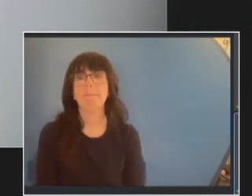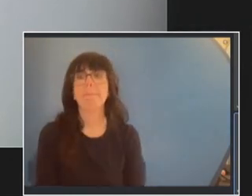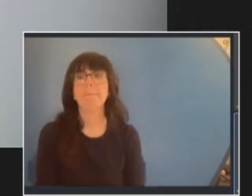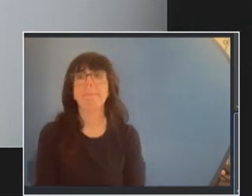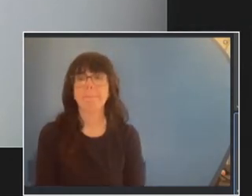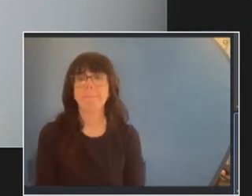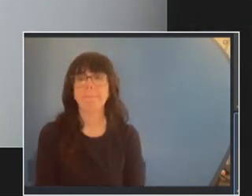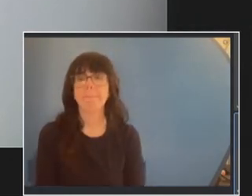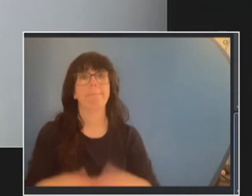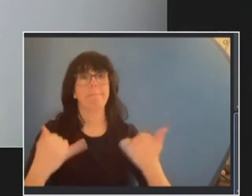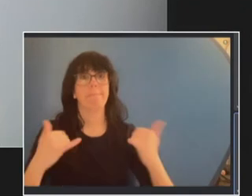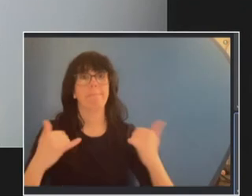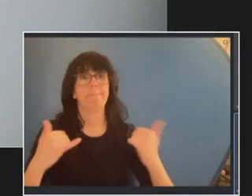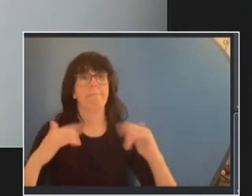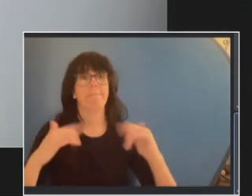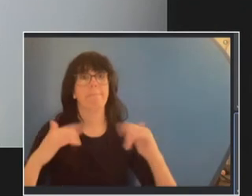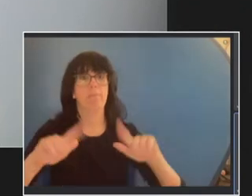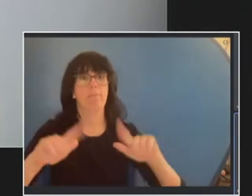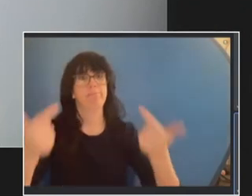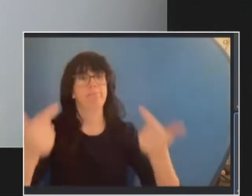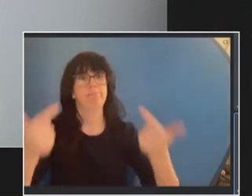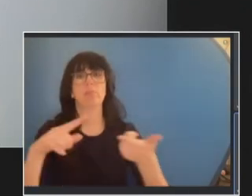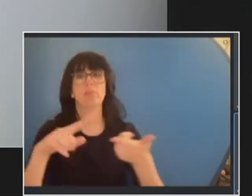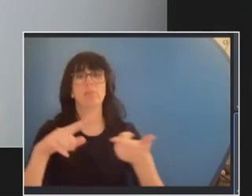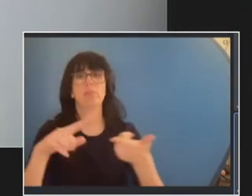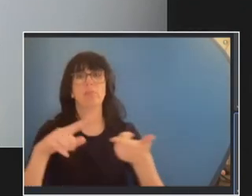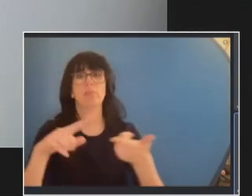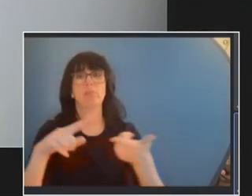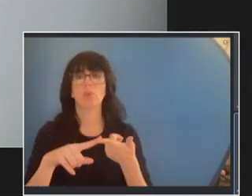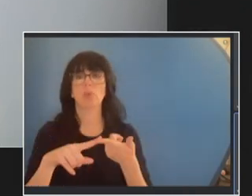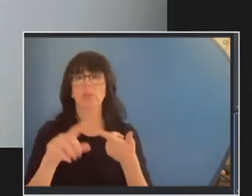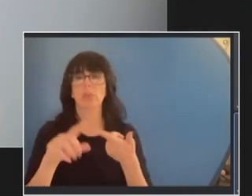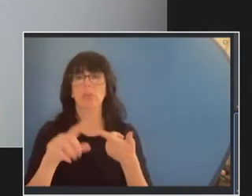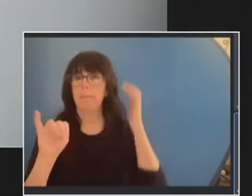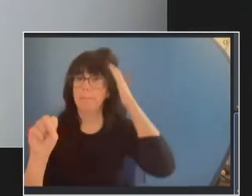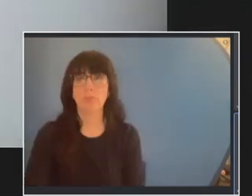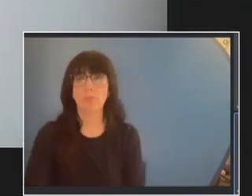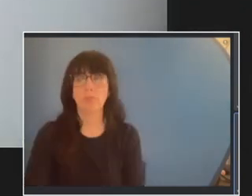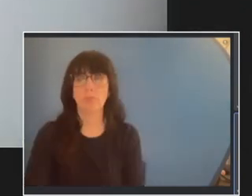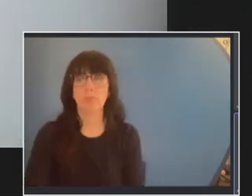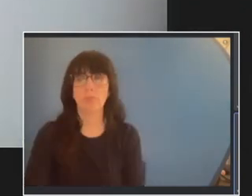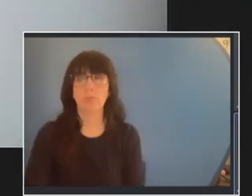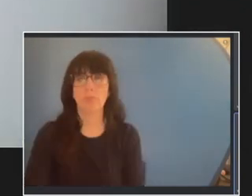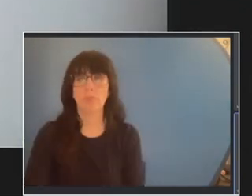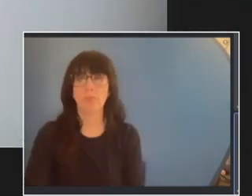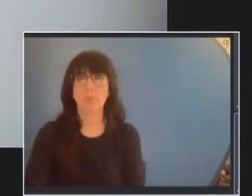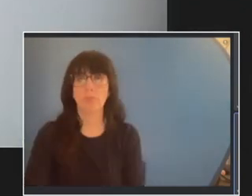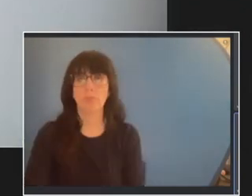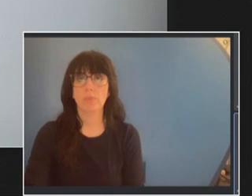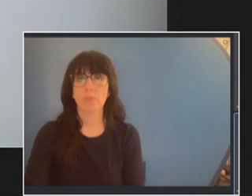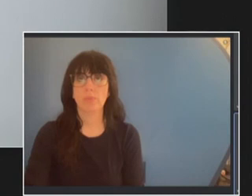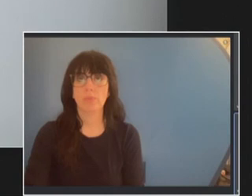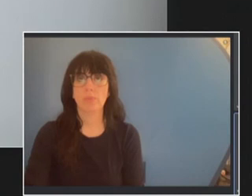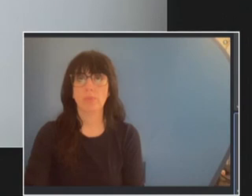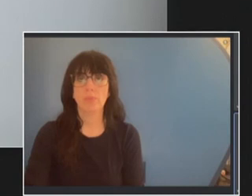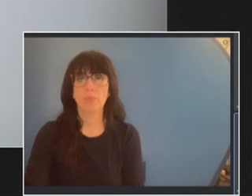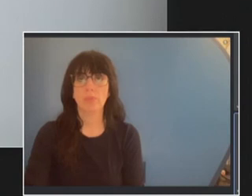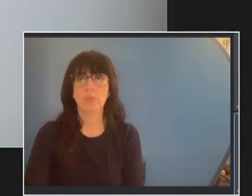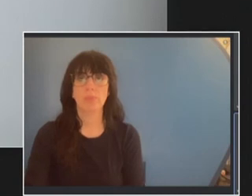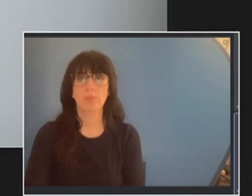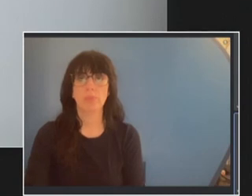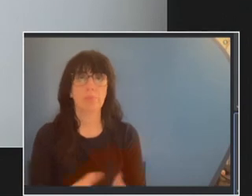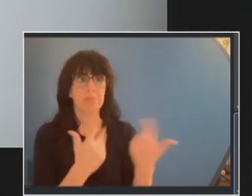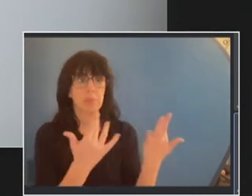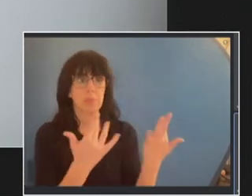over to Missy and for some questions. I'm waiting for Missy